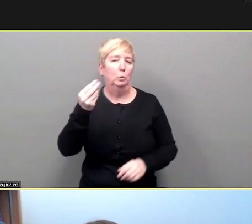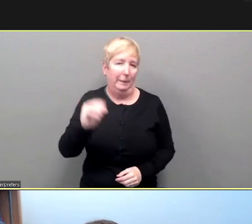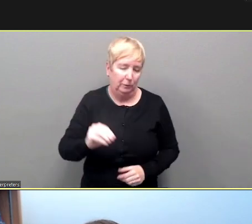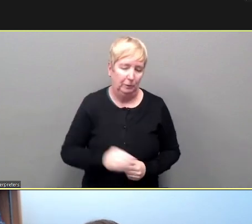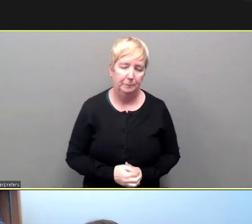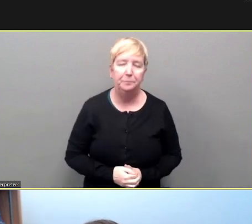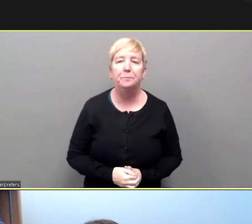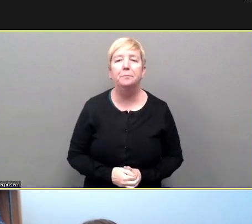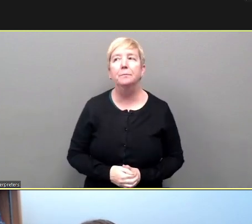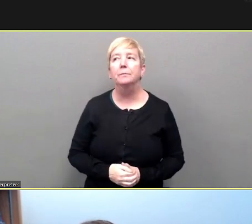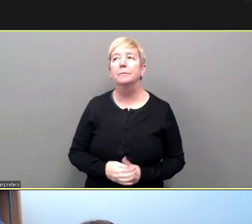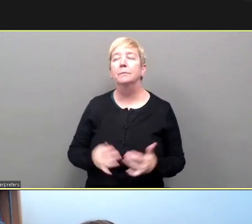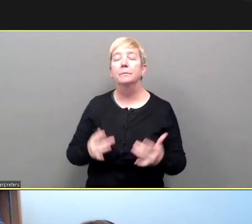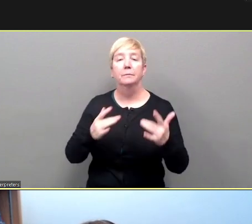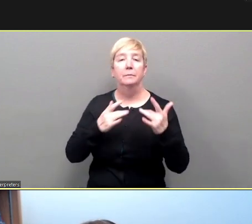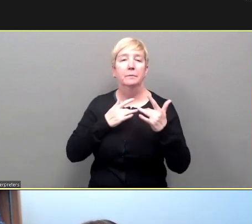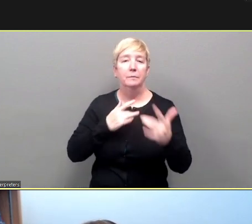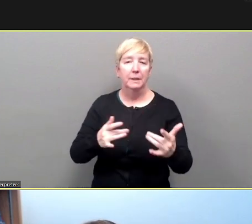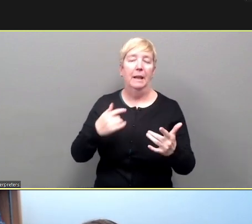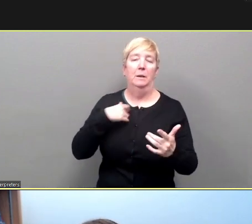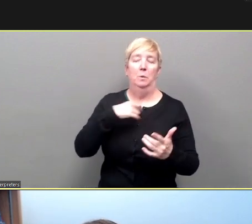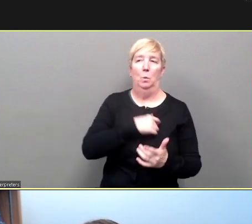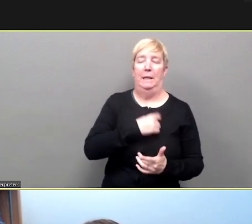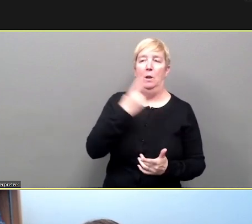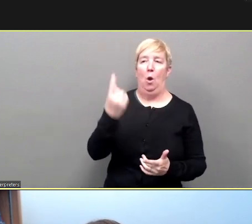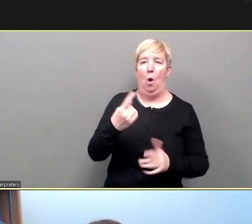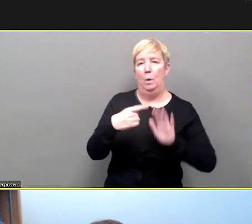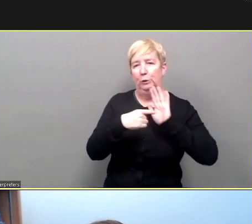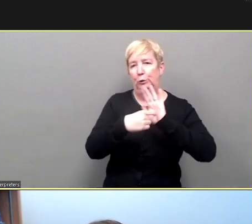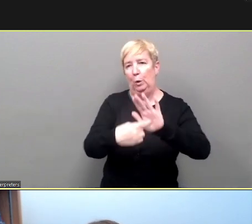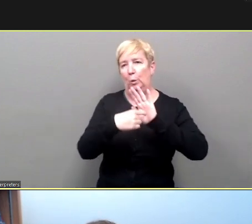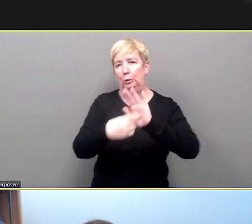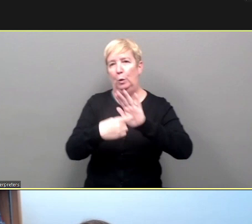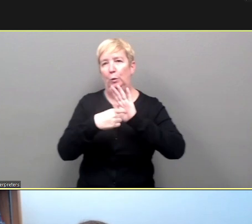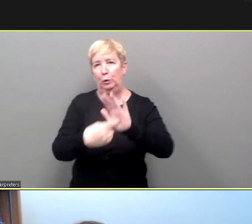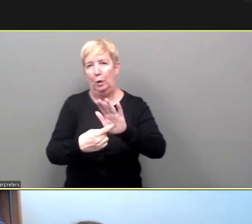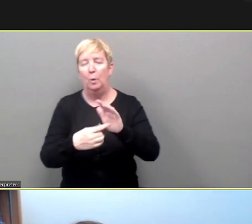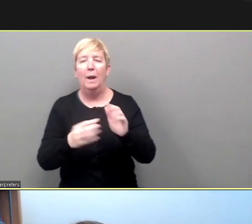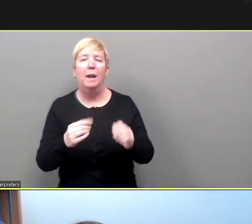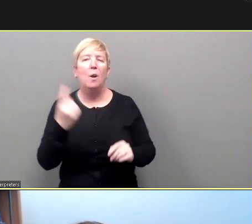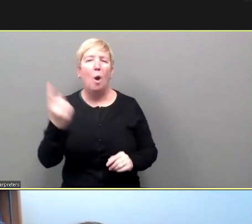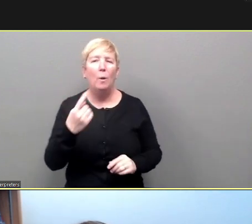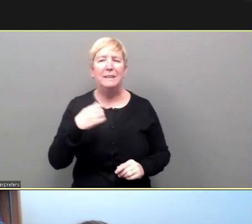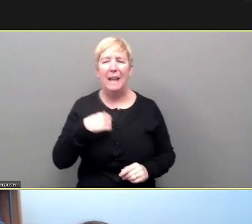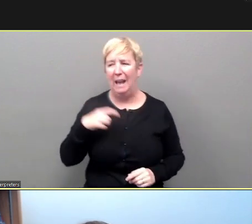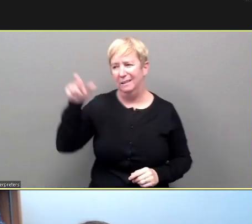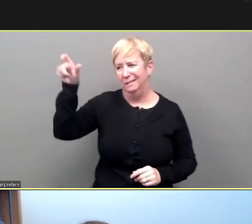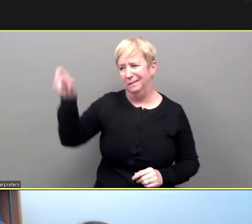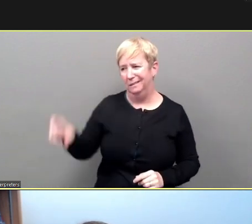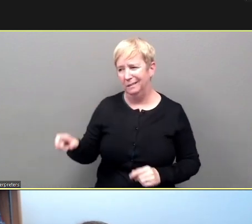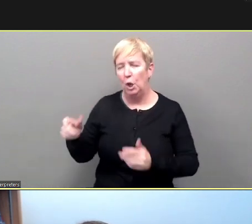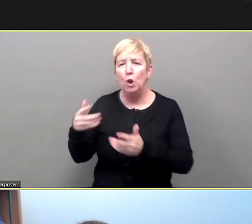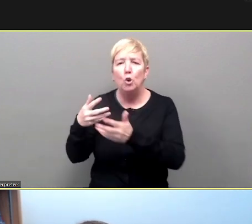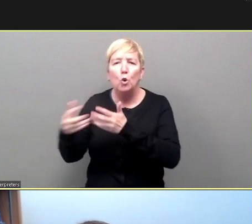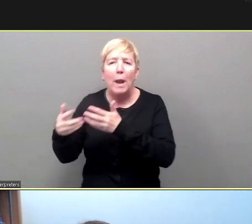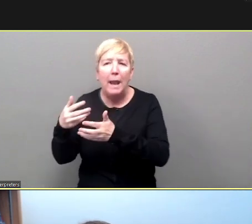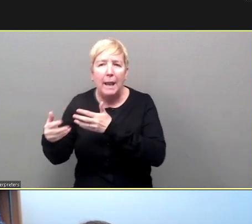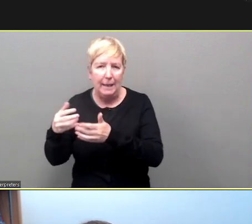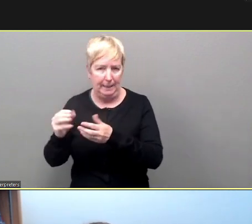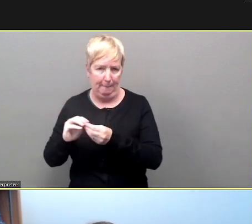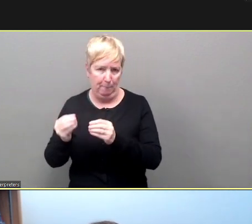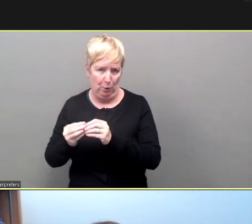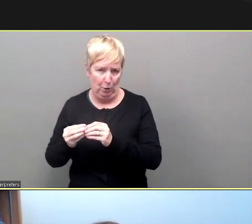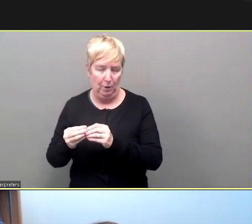area of these graphs that were grayed out, which had depicted